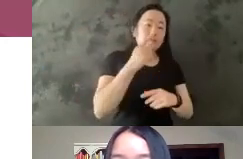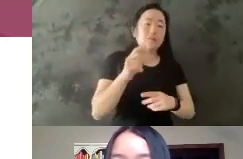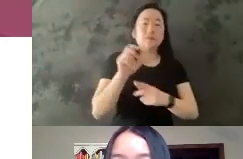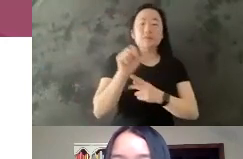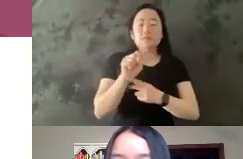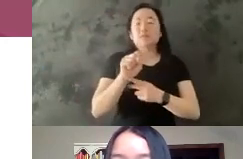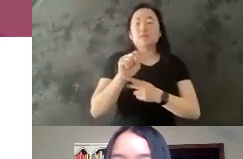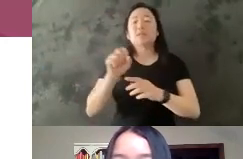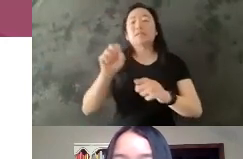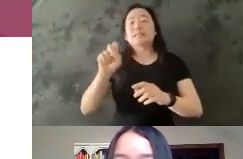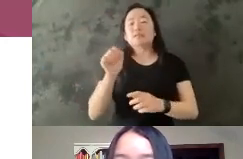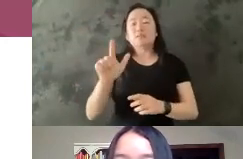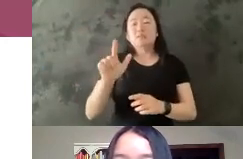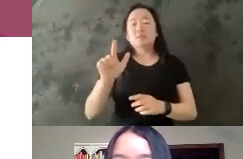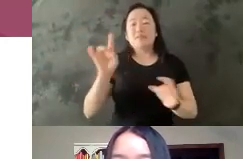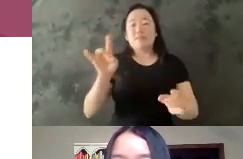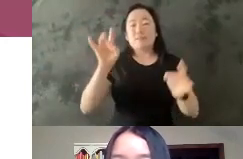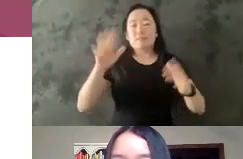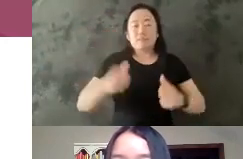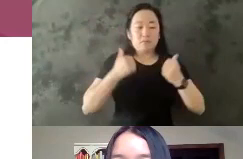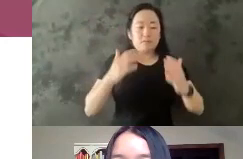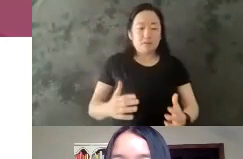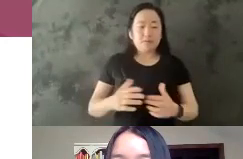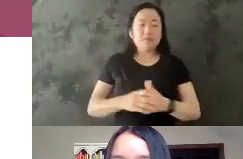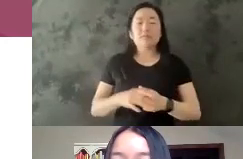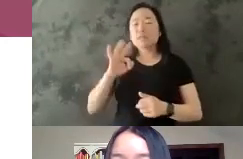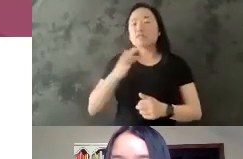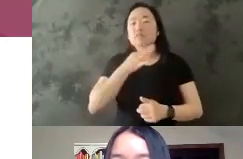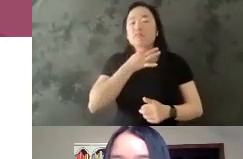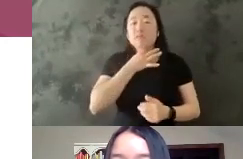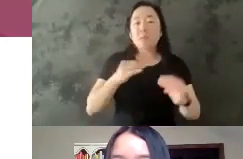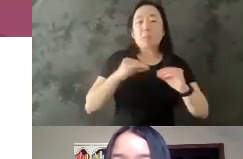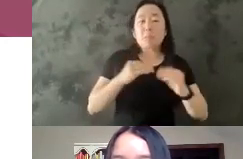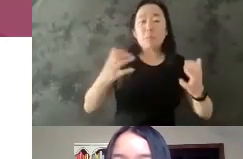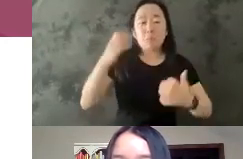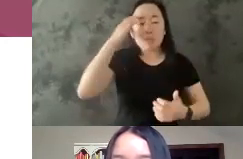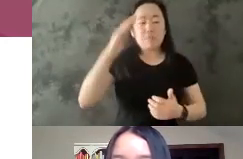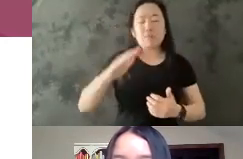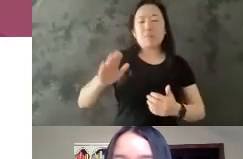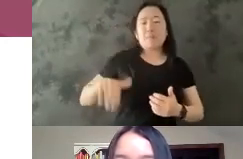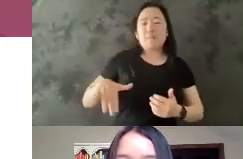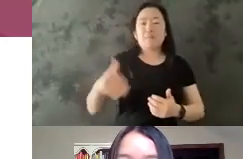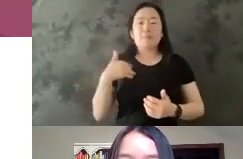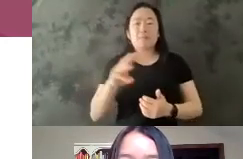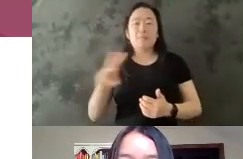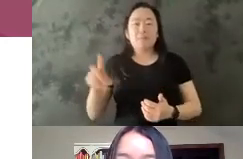see our website link at the bottom of the screen if you want to learn more about Violence Free Minnesota.